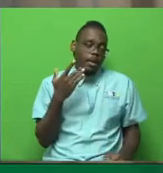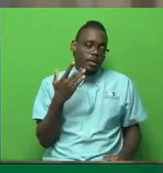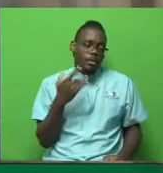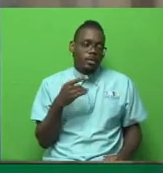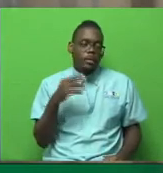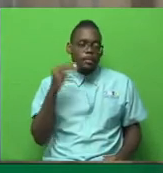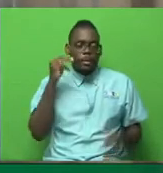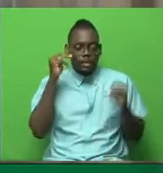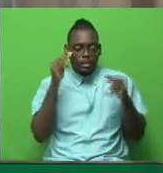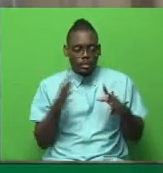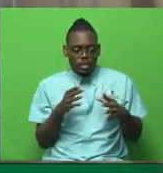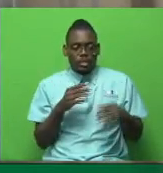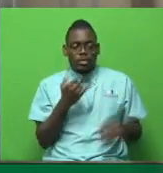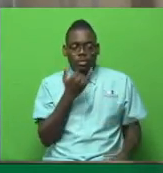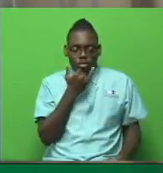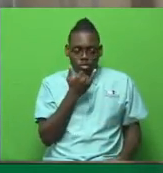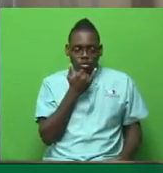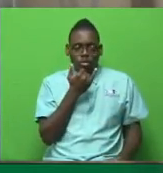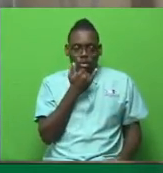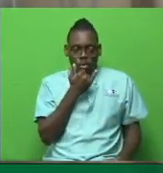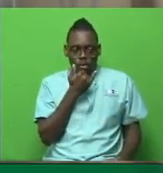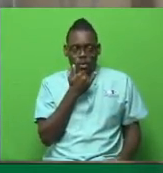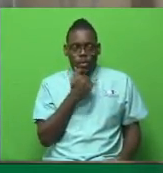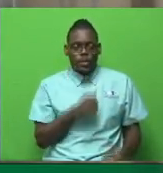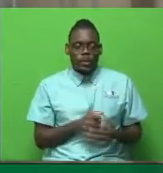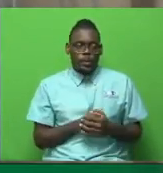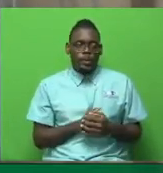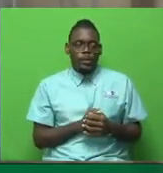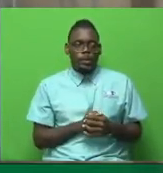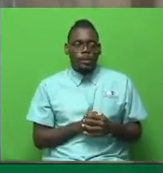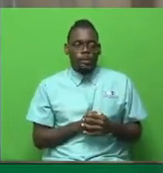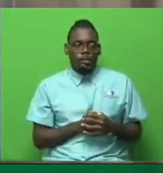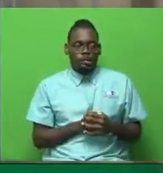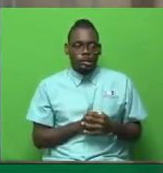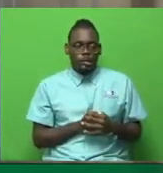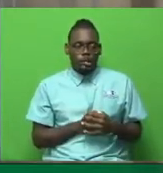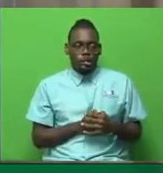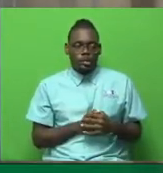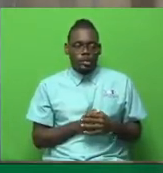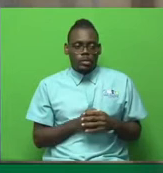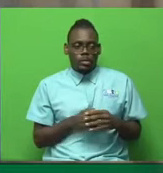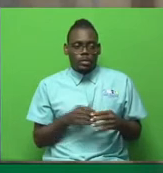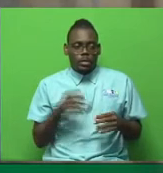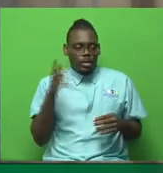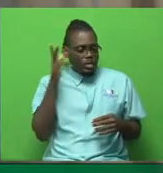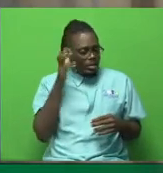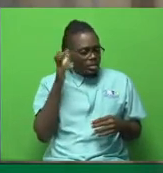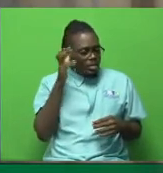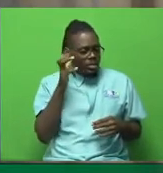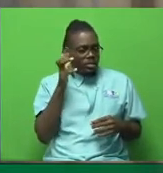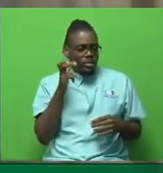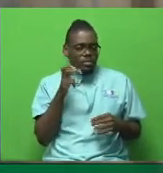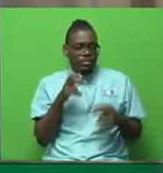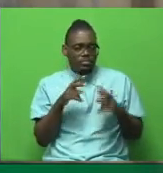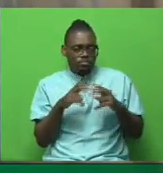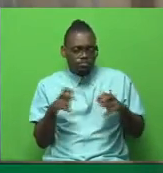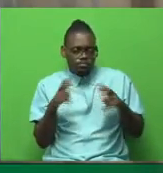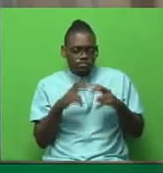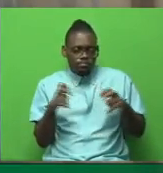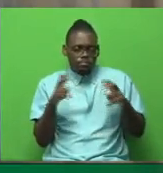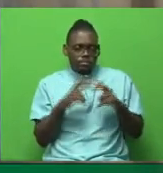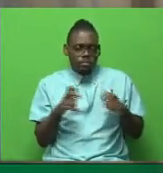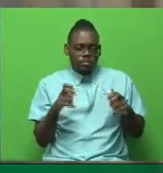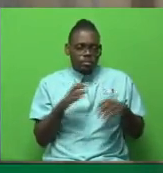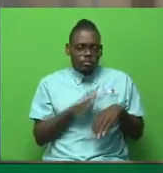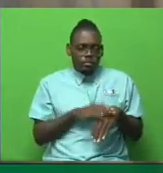the body speech provided by the minister I checked it online about the speech I listened to The Minister's budget contribution as painful as it was